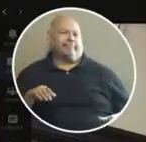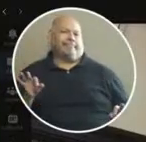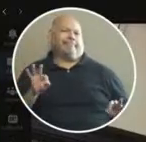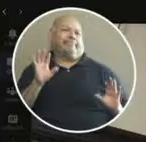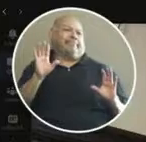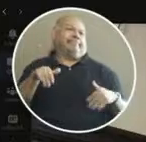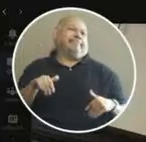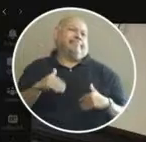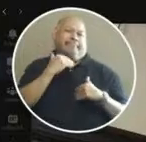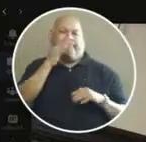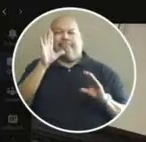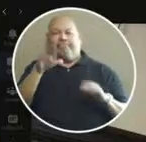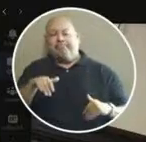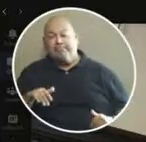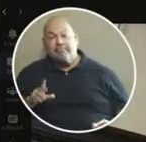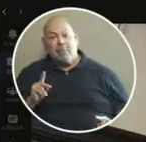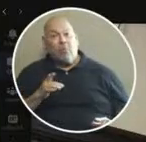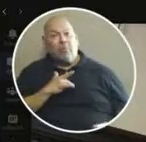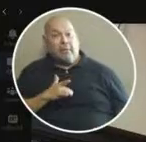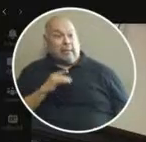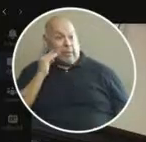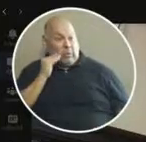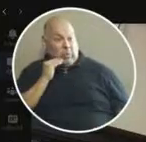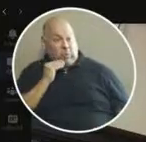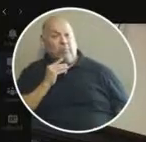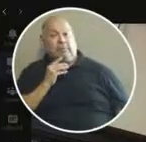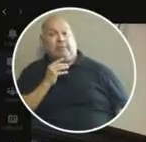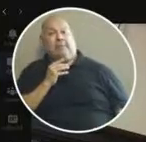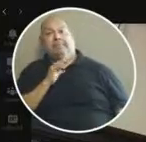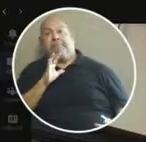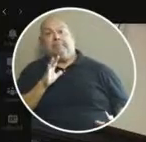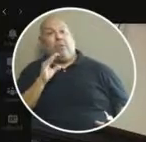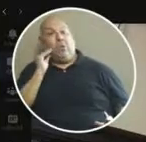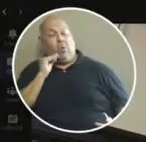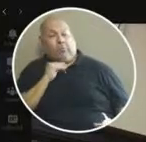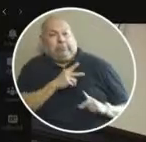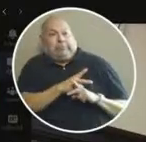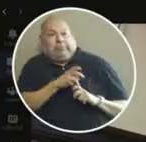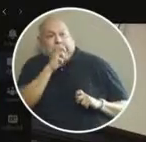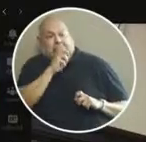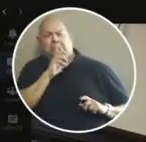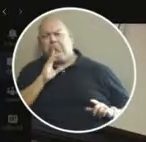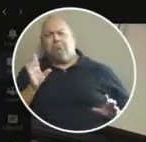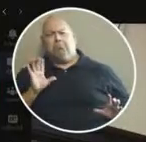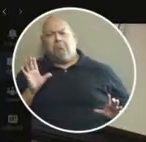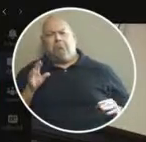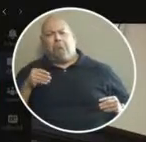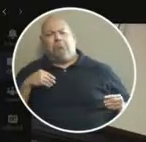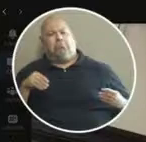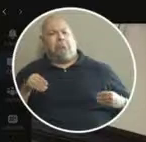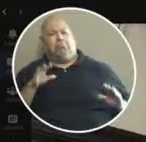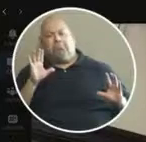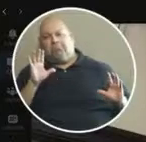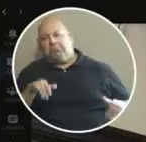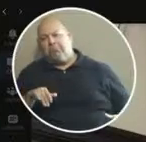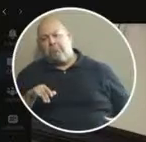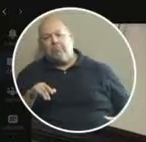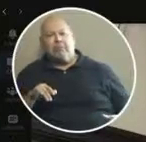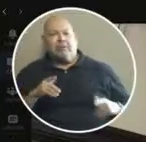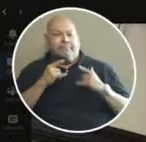a propensity within our homes to be the least guarded related to face coverings and